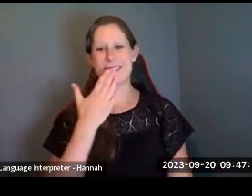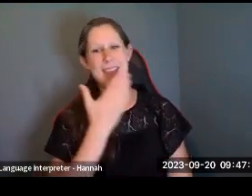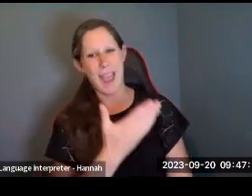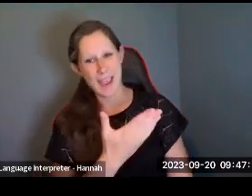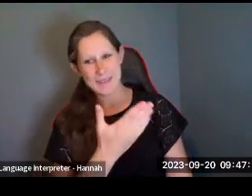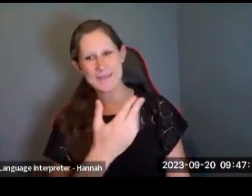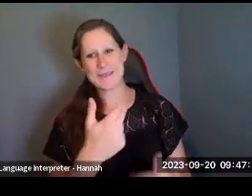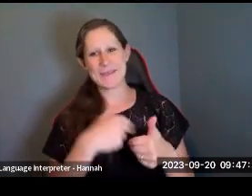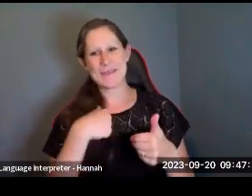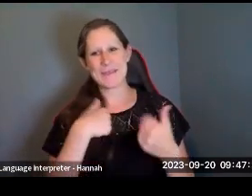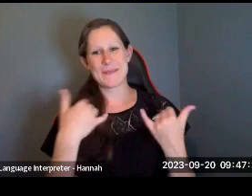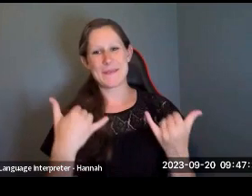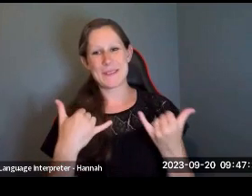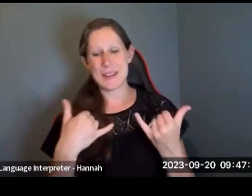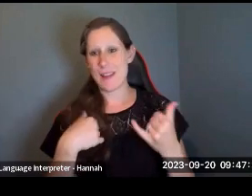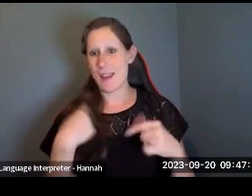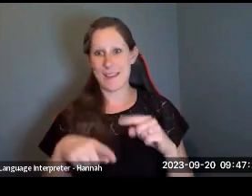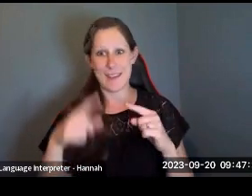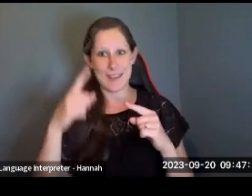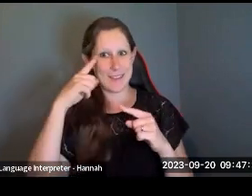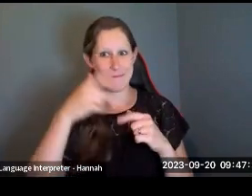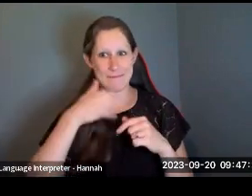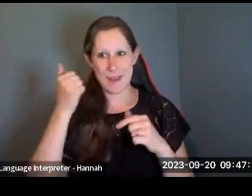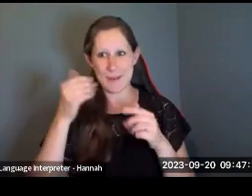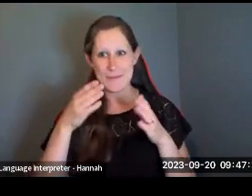I can't think of a better way to